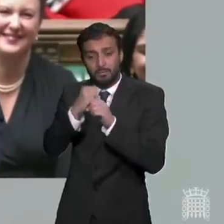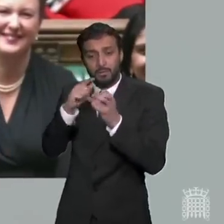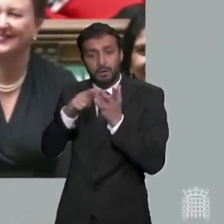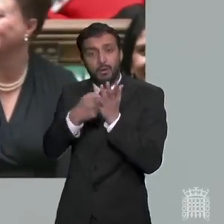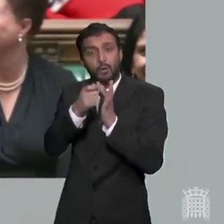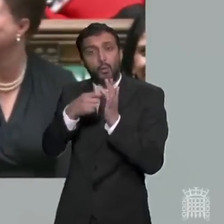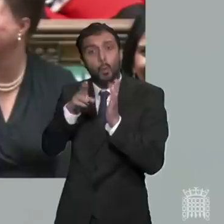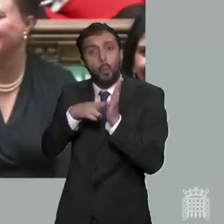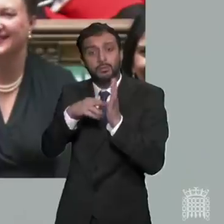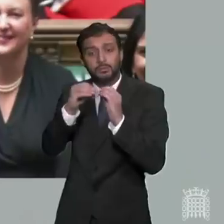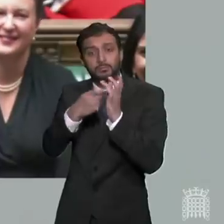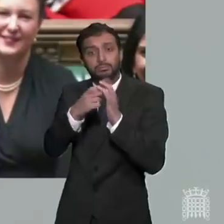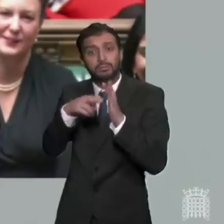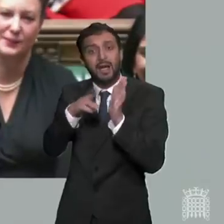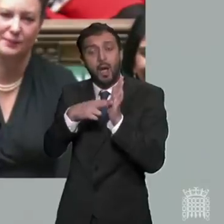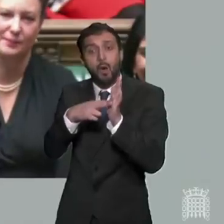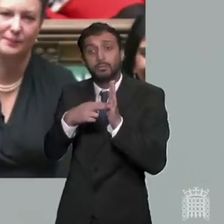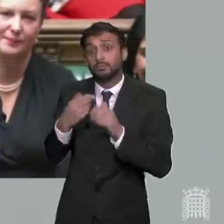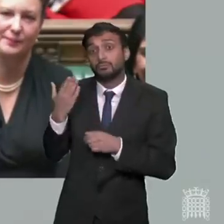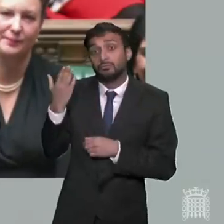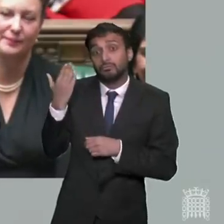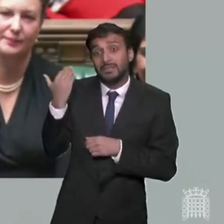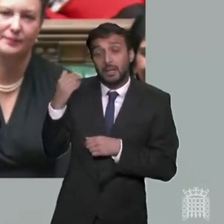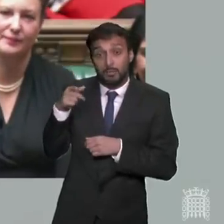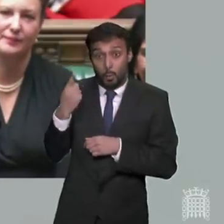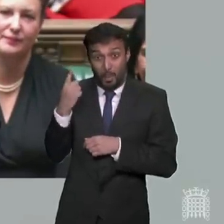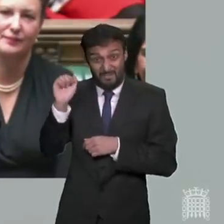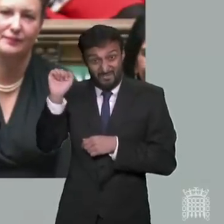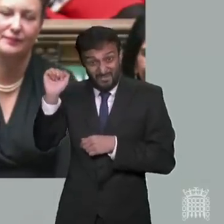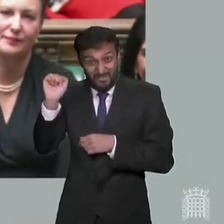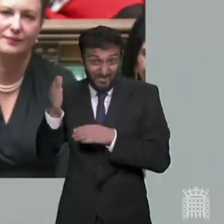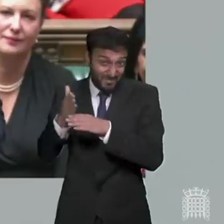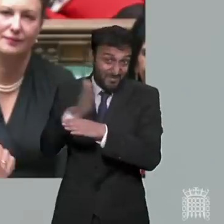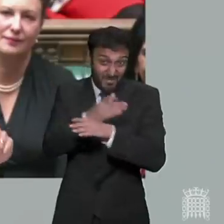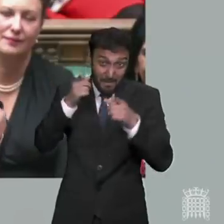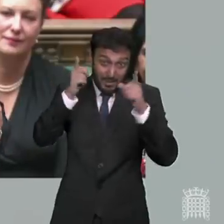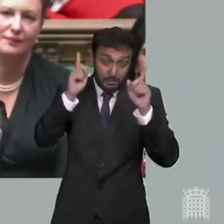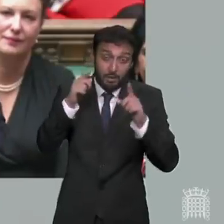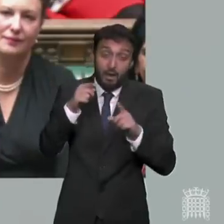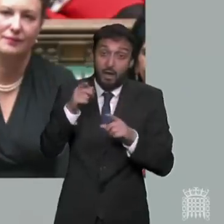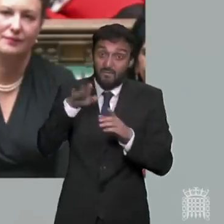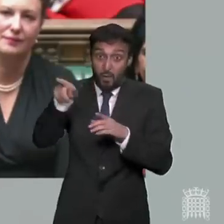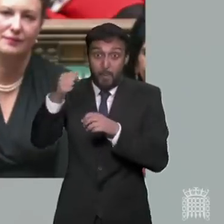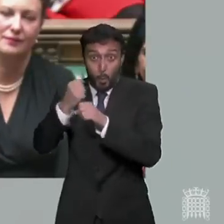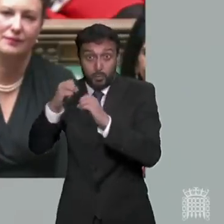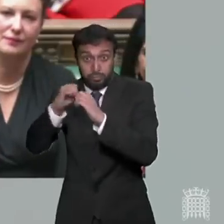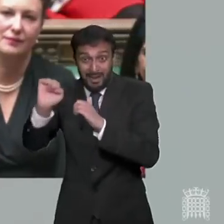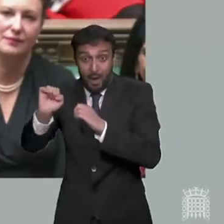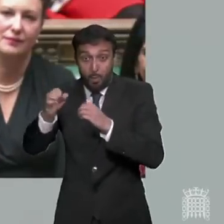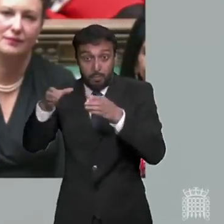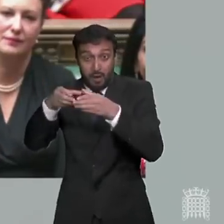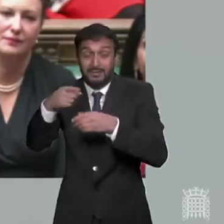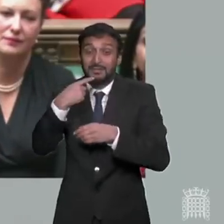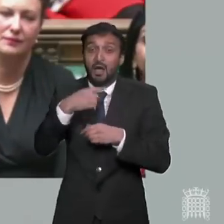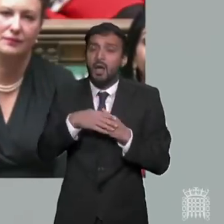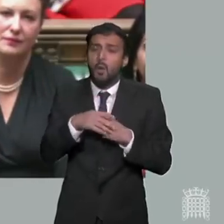Why doesn't he listen to a former minister in Gordon Brown's government who just said, why does the Labour Party refuse to stand up for workers